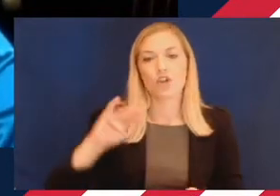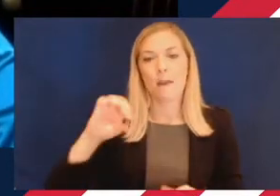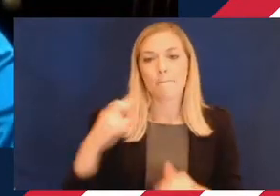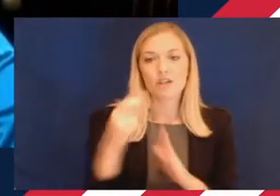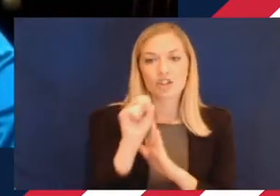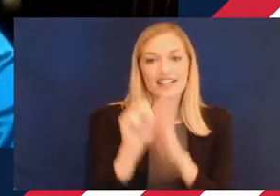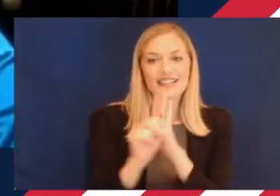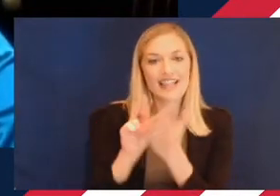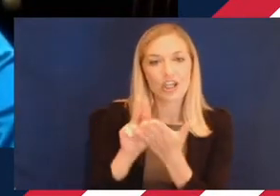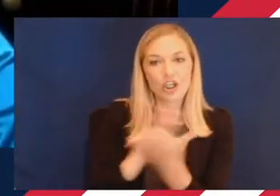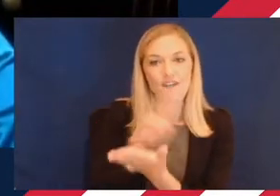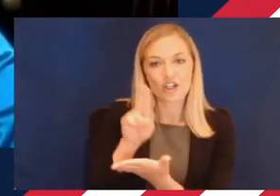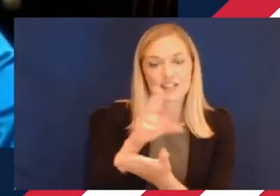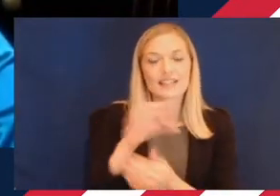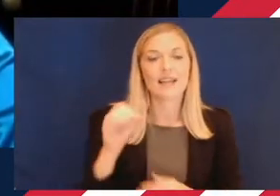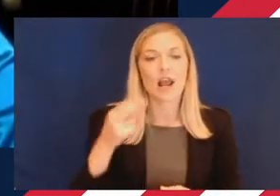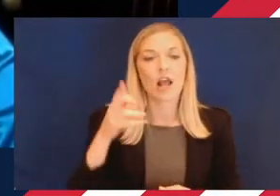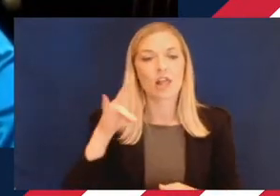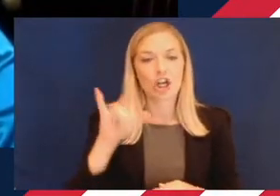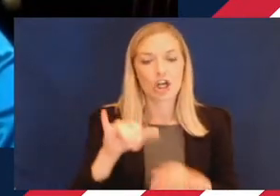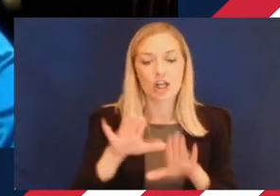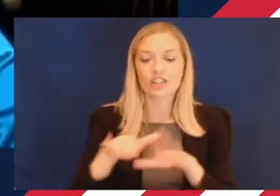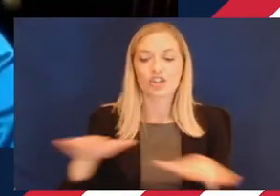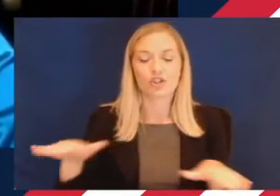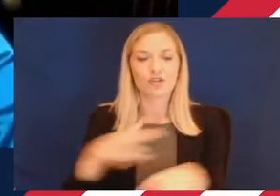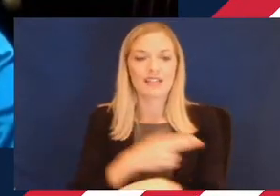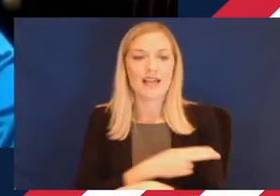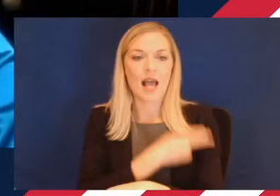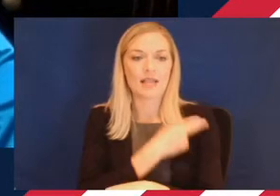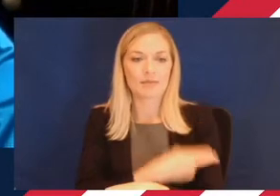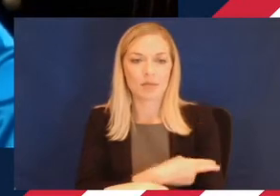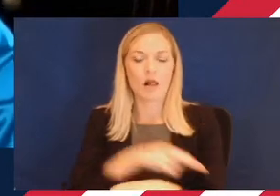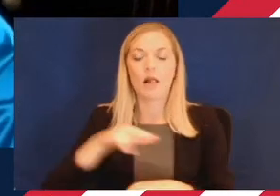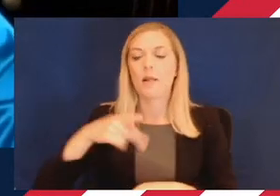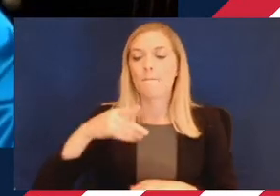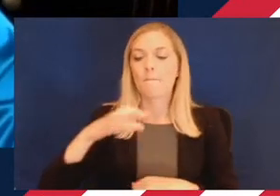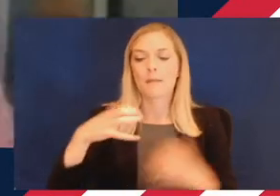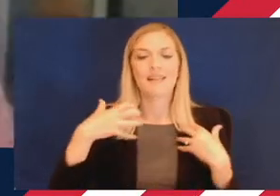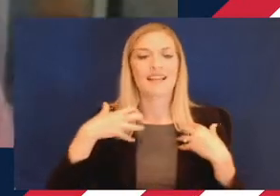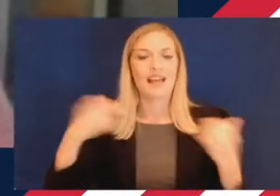Hurley Children's Hospital Pediatric Public Health Initiative.